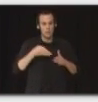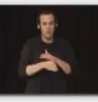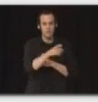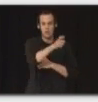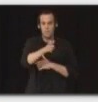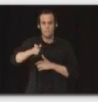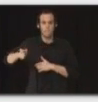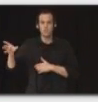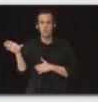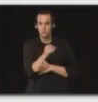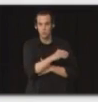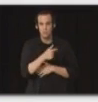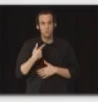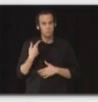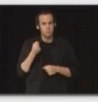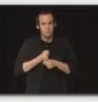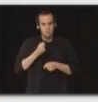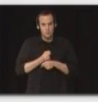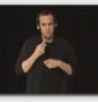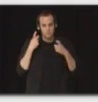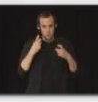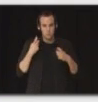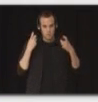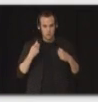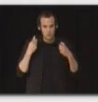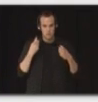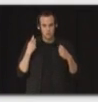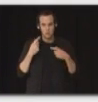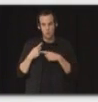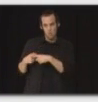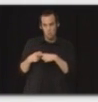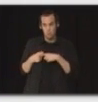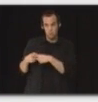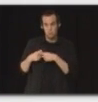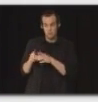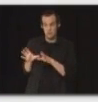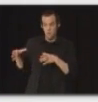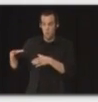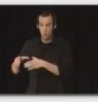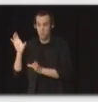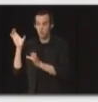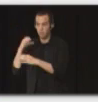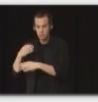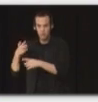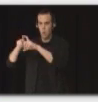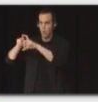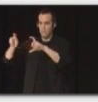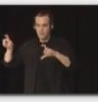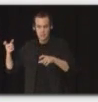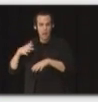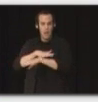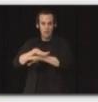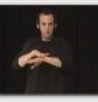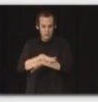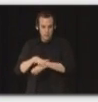are available to all of you, and that's why we need to work together from the academia, the